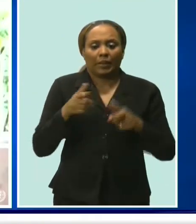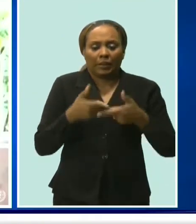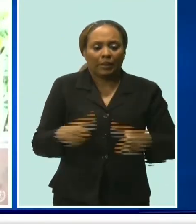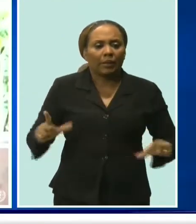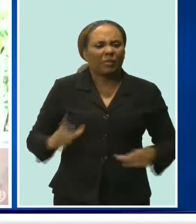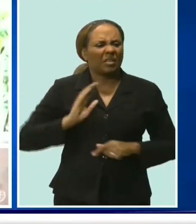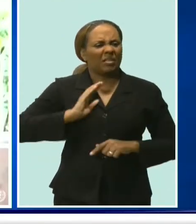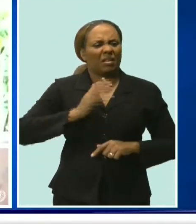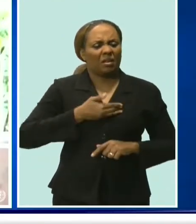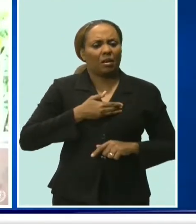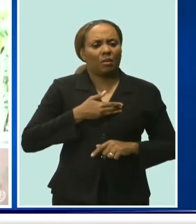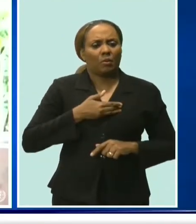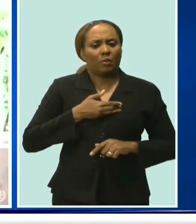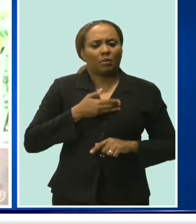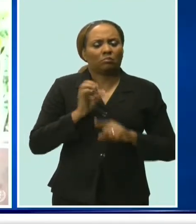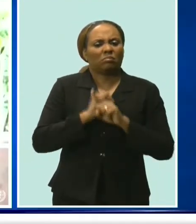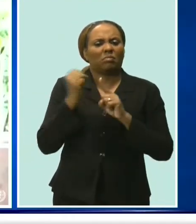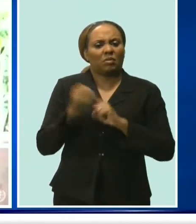every day.